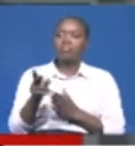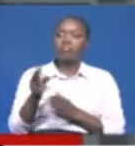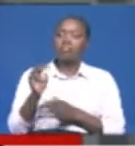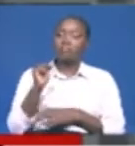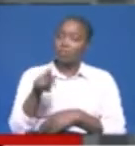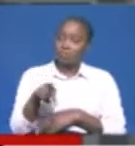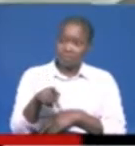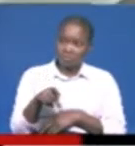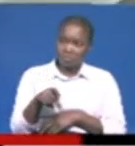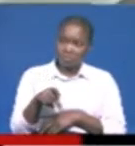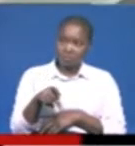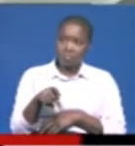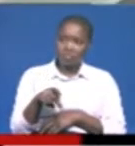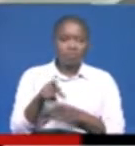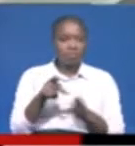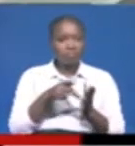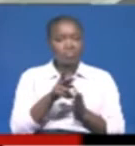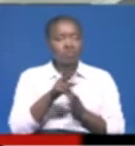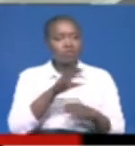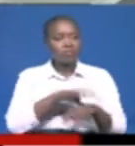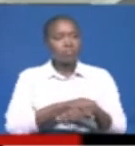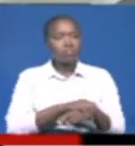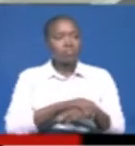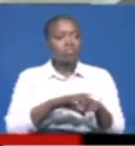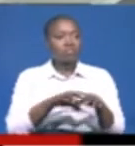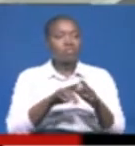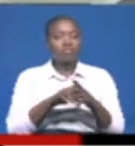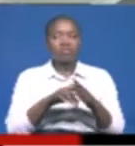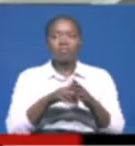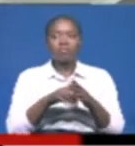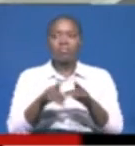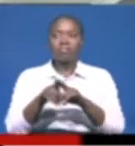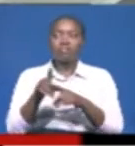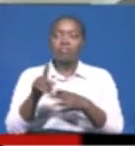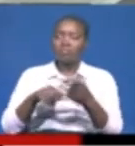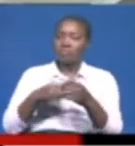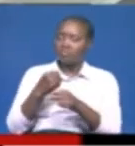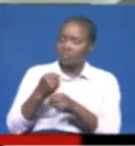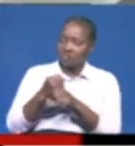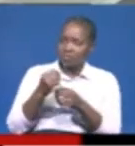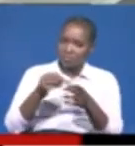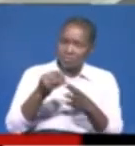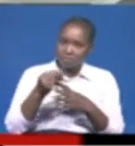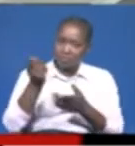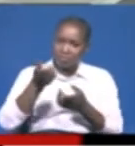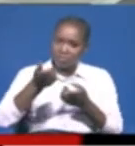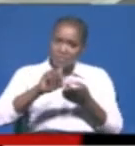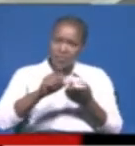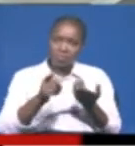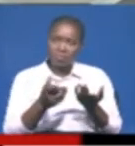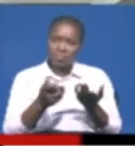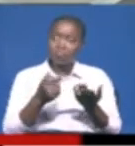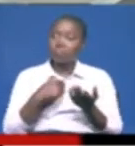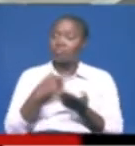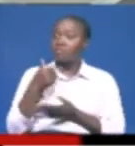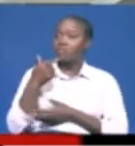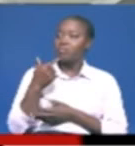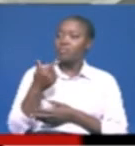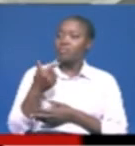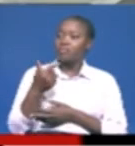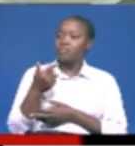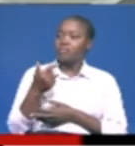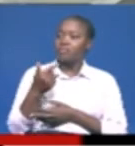saying the pay that getting is commensurate to what they are doing, or it should be added? Is that